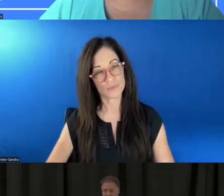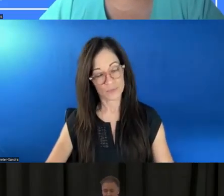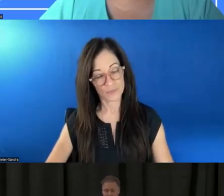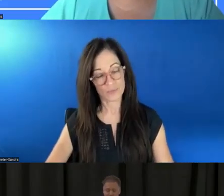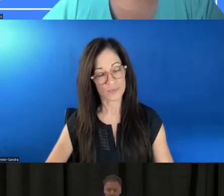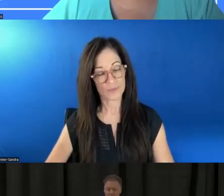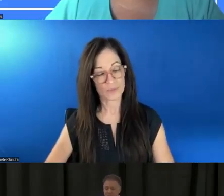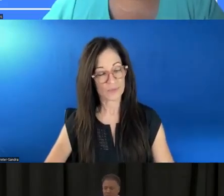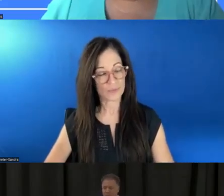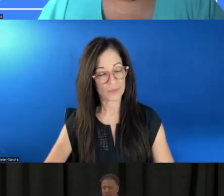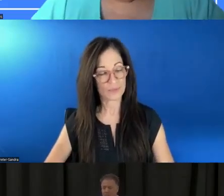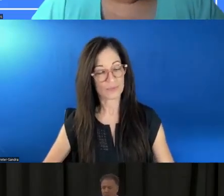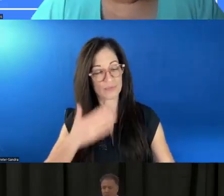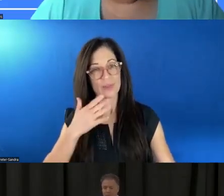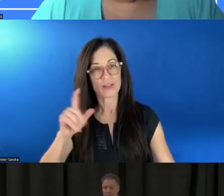question. Thanks, Laura.